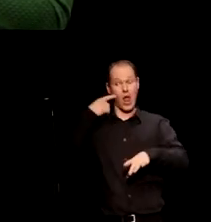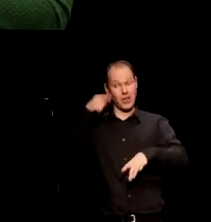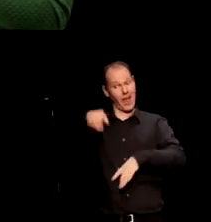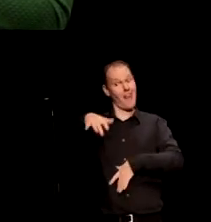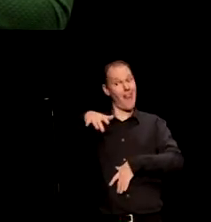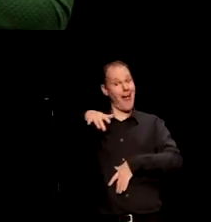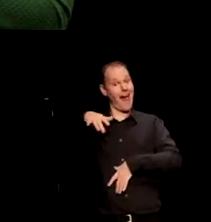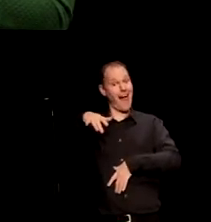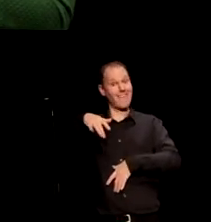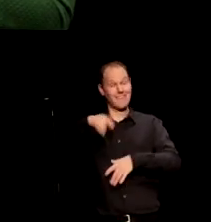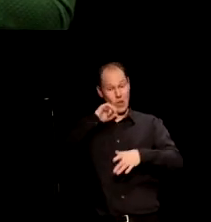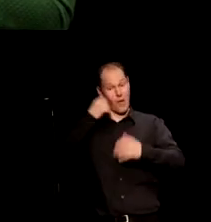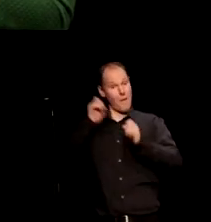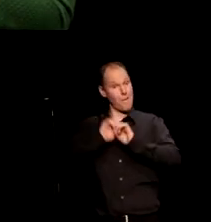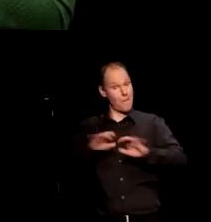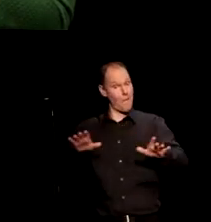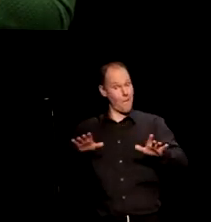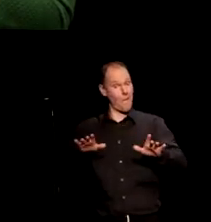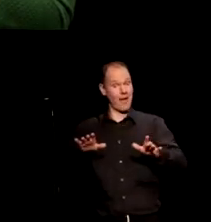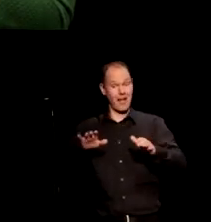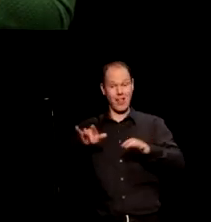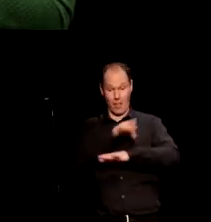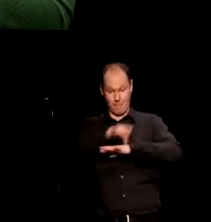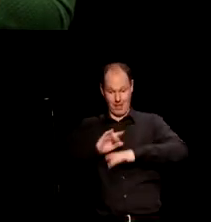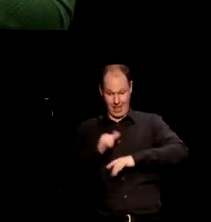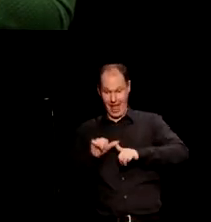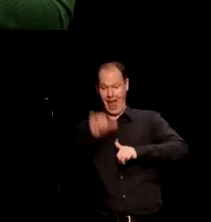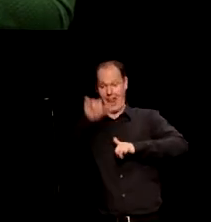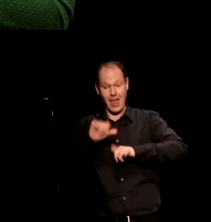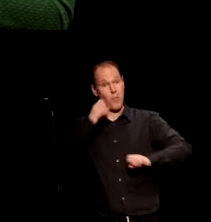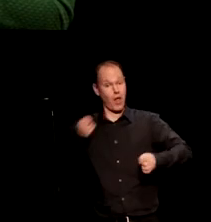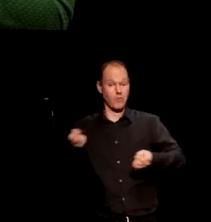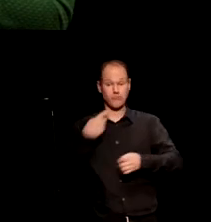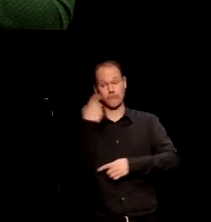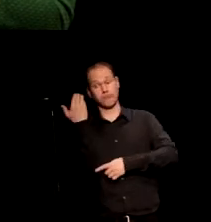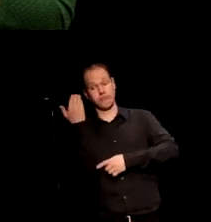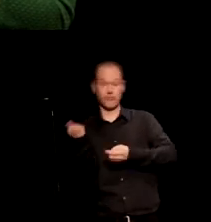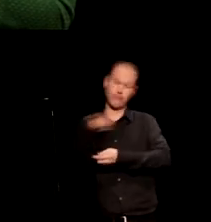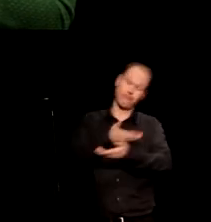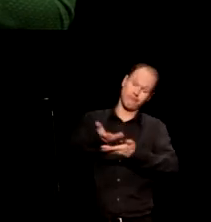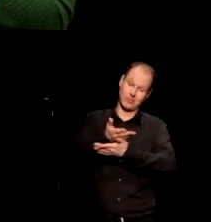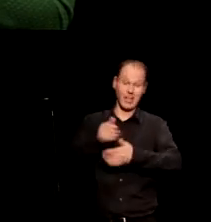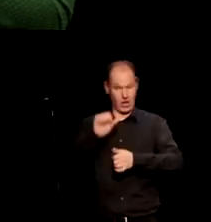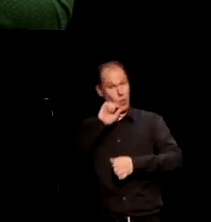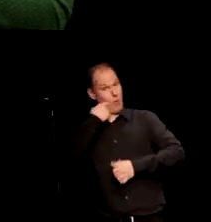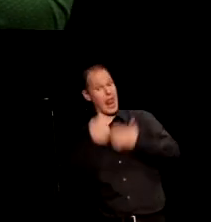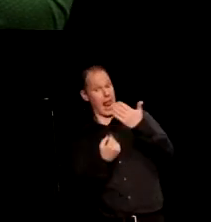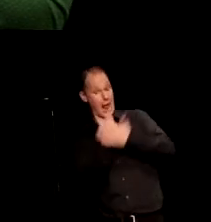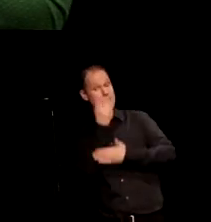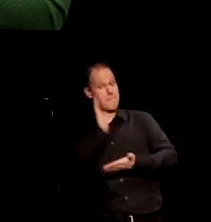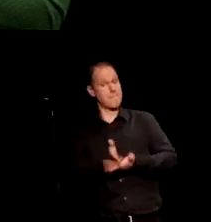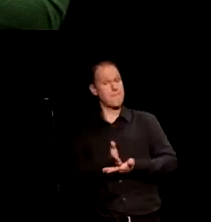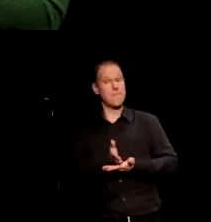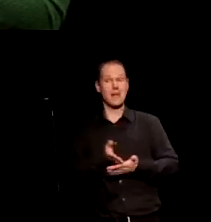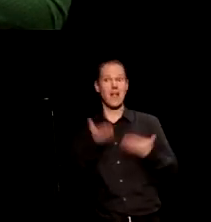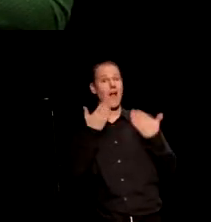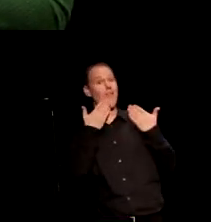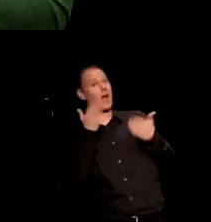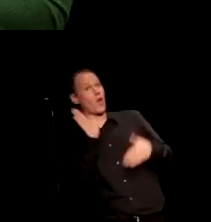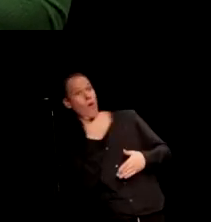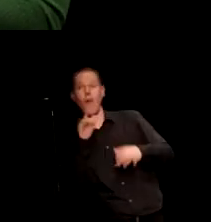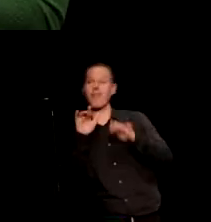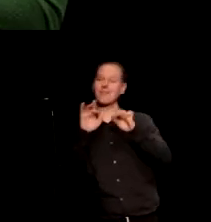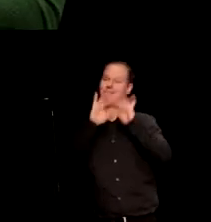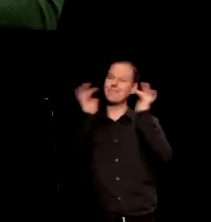The project will engage audiences to talk about violence and censored religious practices. That's on the horizon. Yes, thank you so much for coming